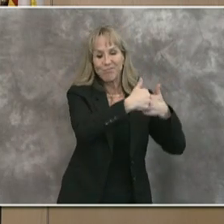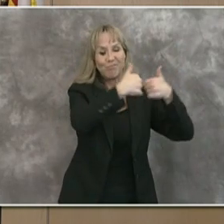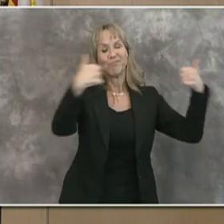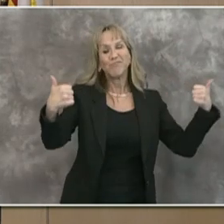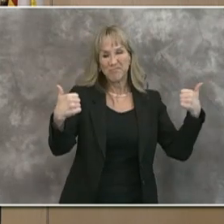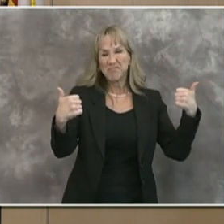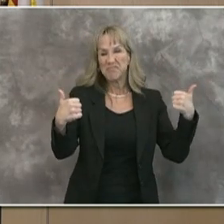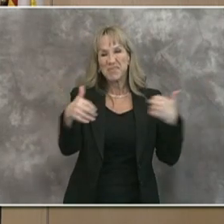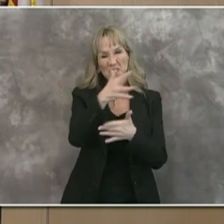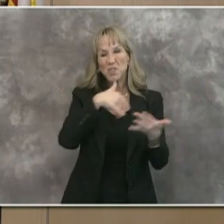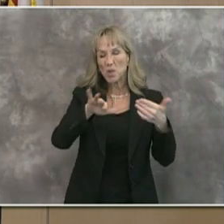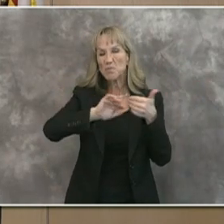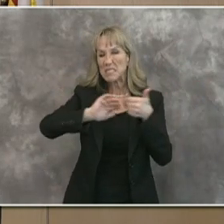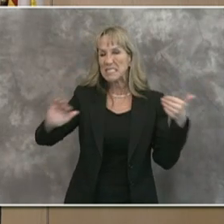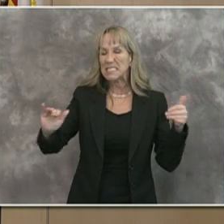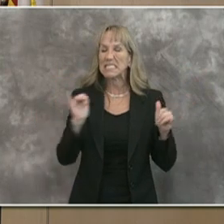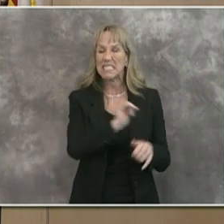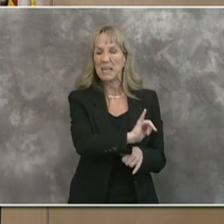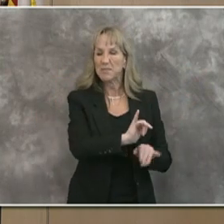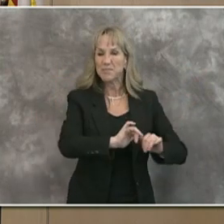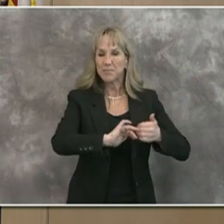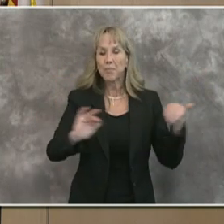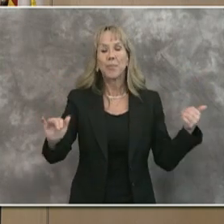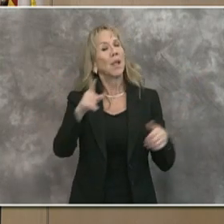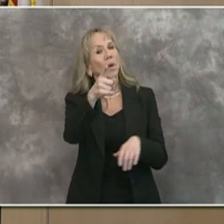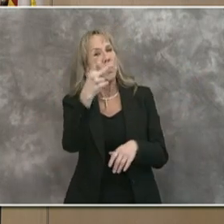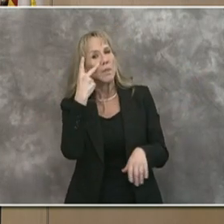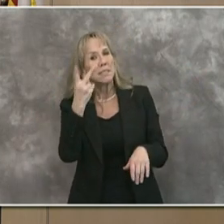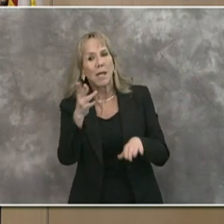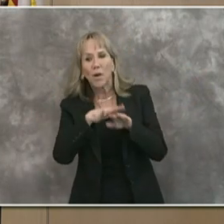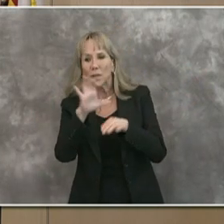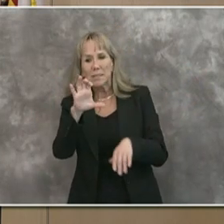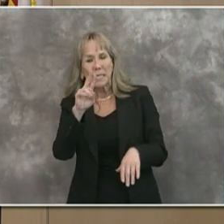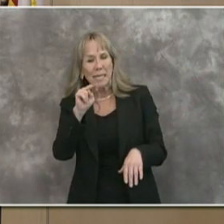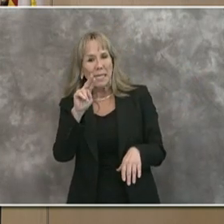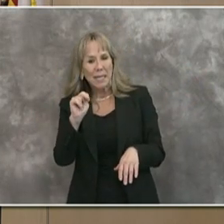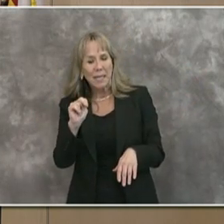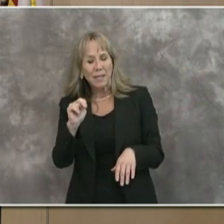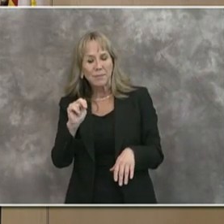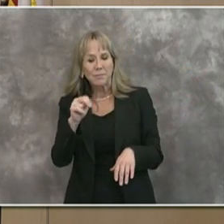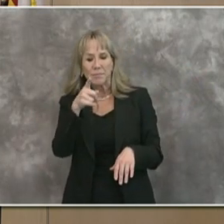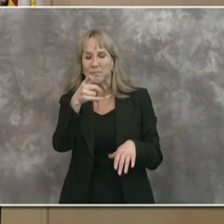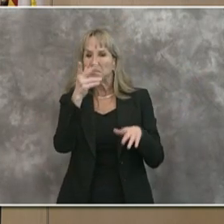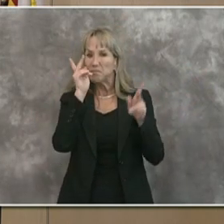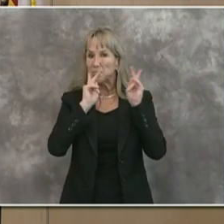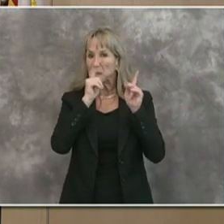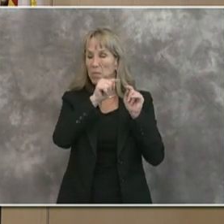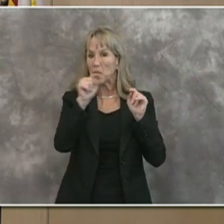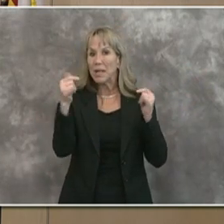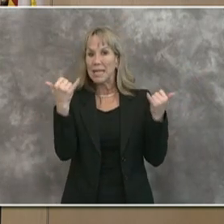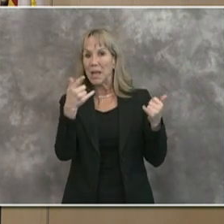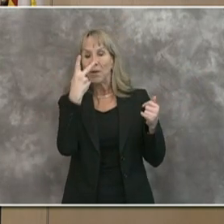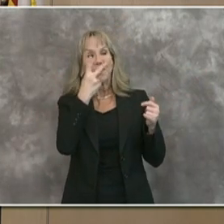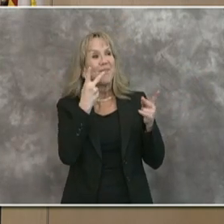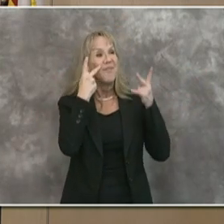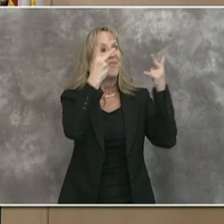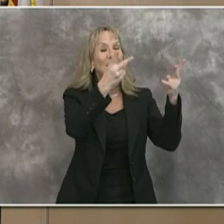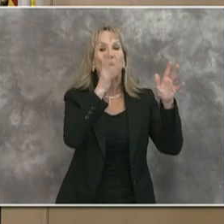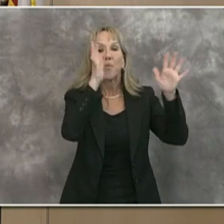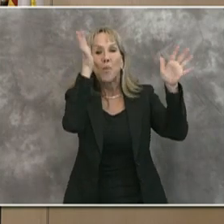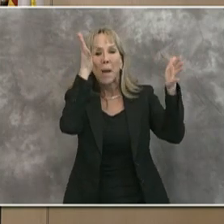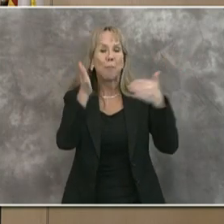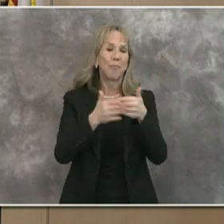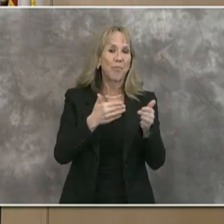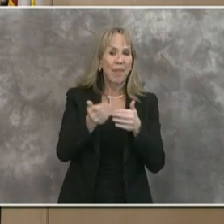social distancing. So you might, and I'm sure you've seen on CNN where individuals are visiting their grandparents, whether they're